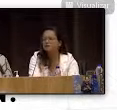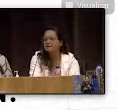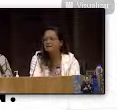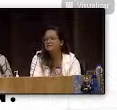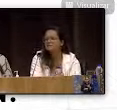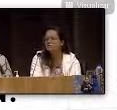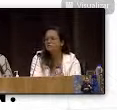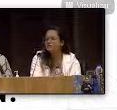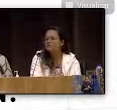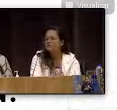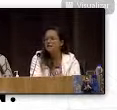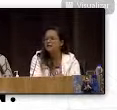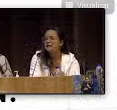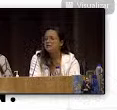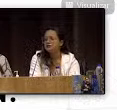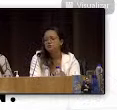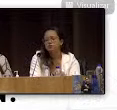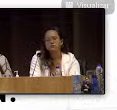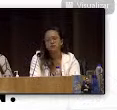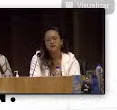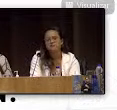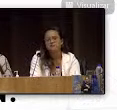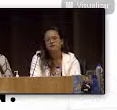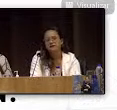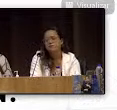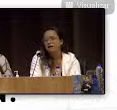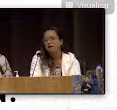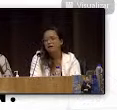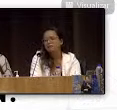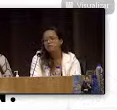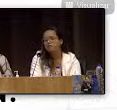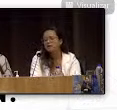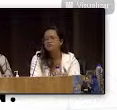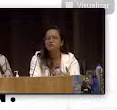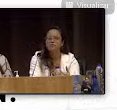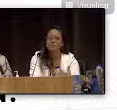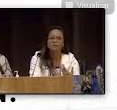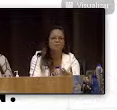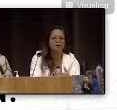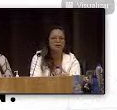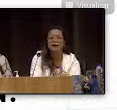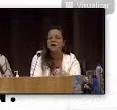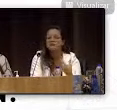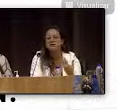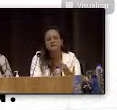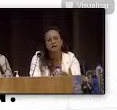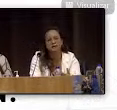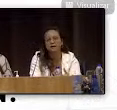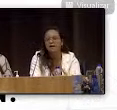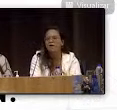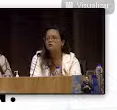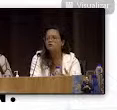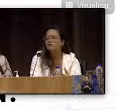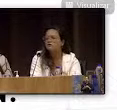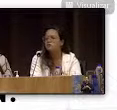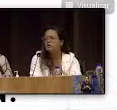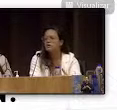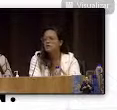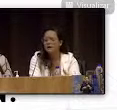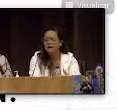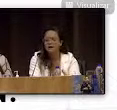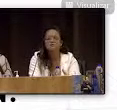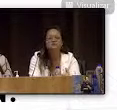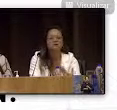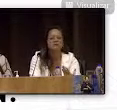burns. So when we bring these numbers, about 13%, we do not guarantee that was because of a